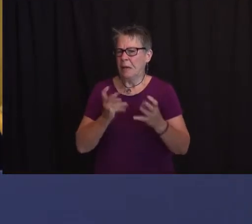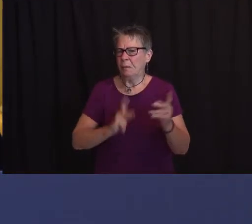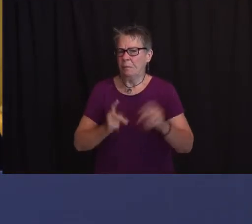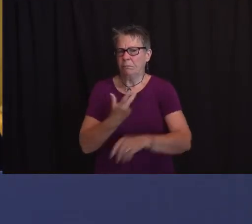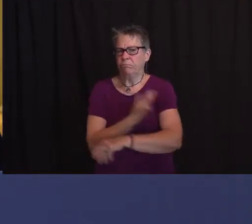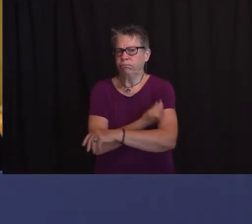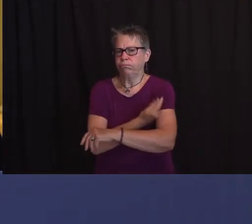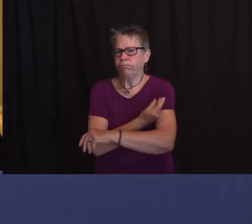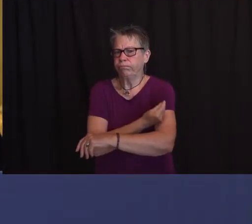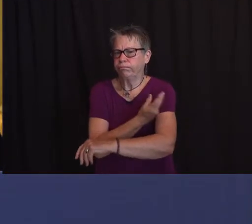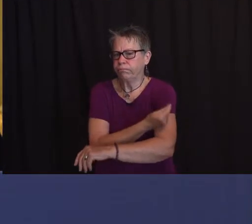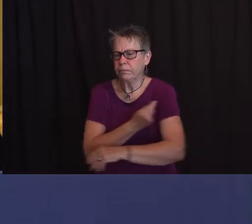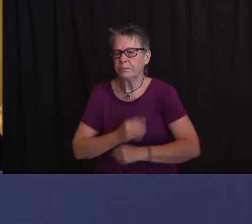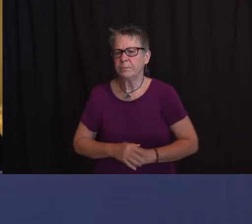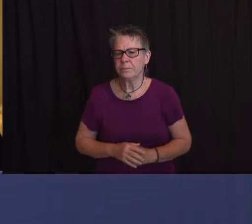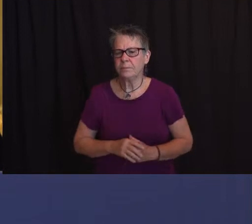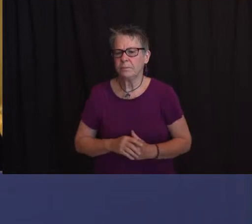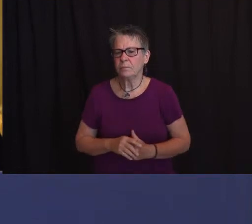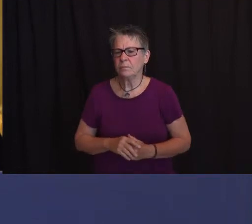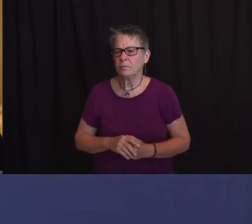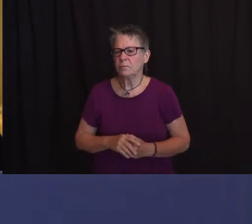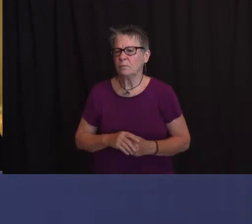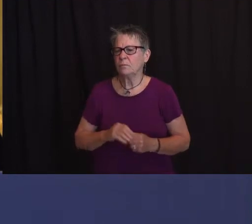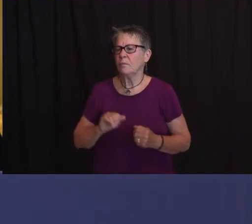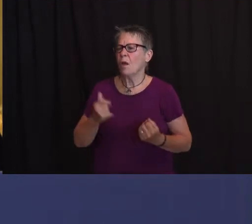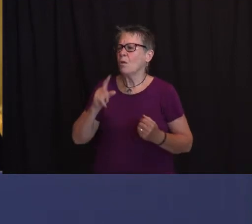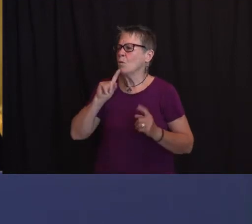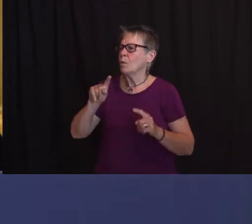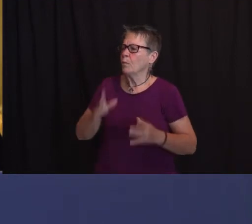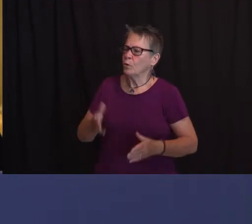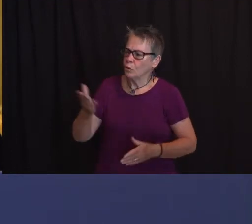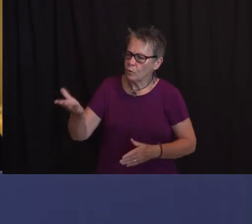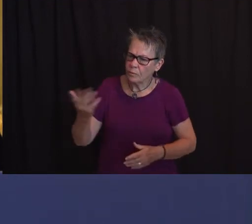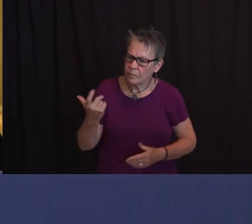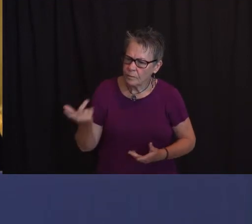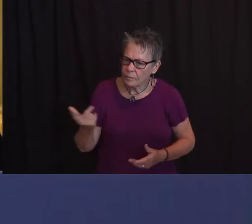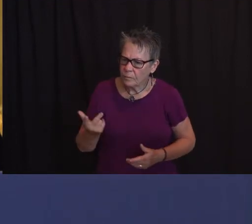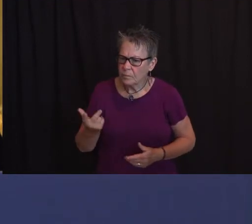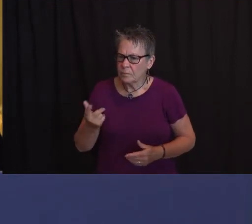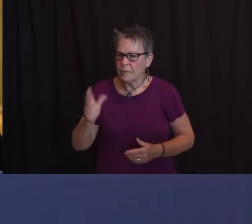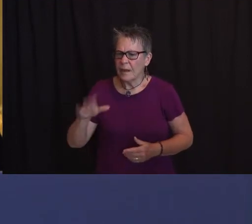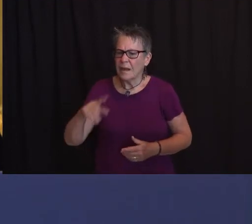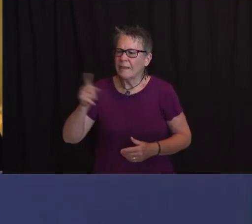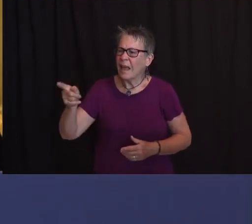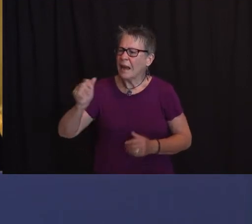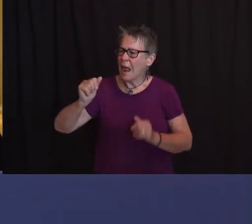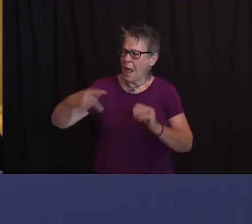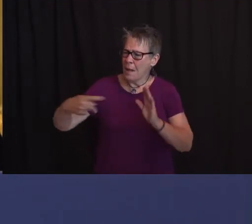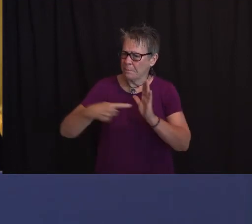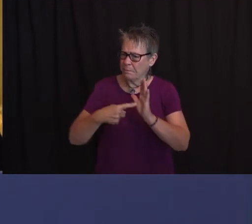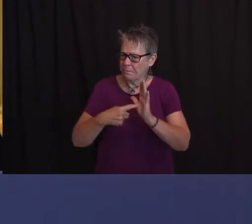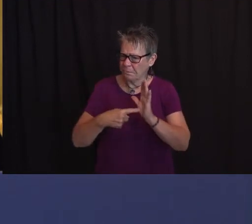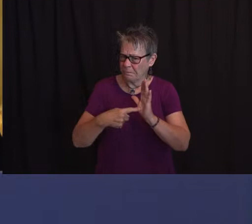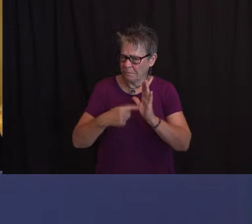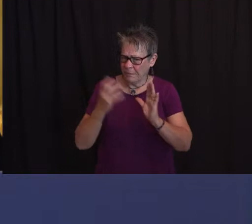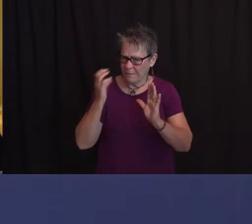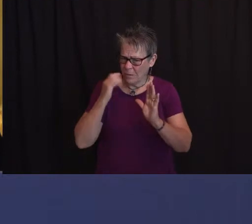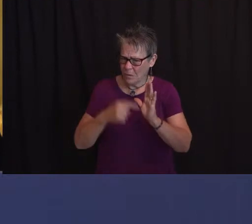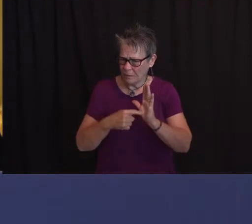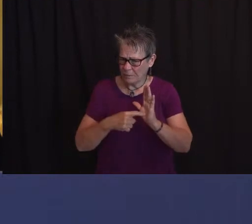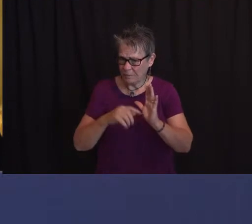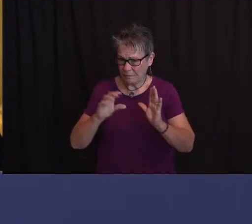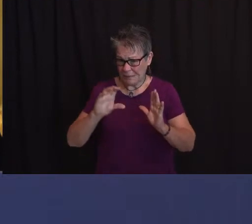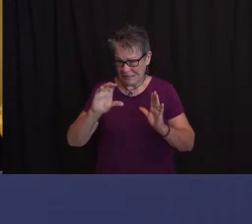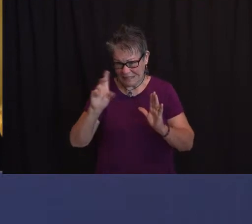good afternoon. Good afternoon, Governor. Commissioner, on the Docket app, you said it was CDC approved, but it doesn't sound like it was developed by the